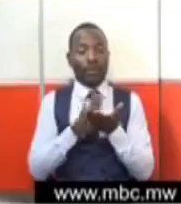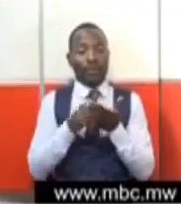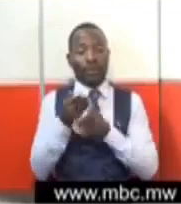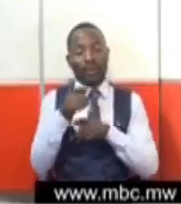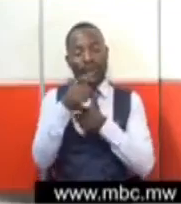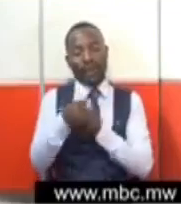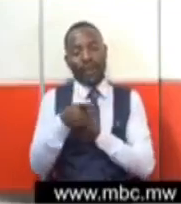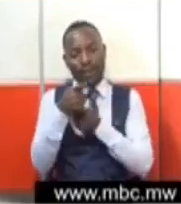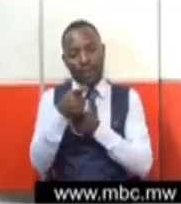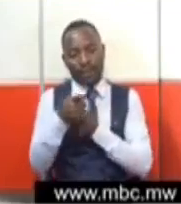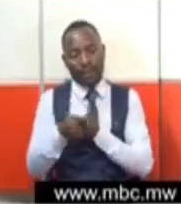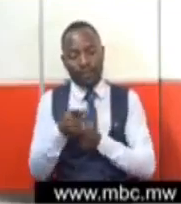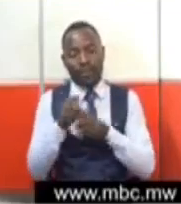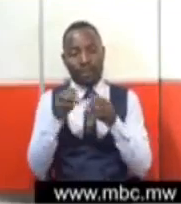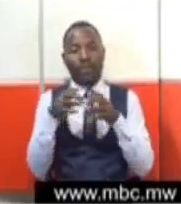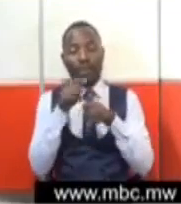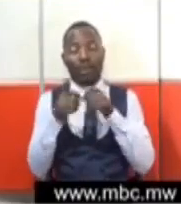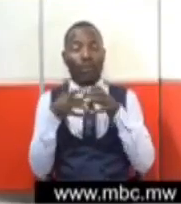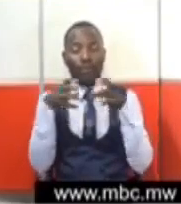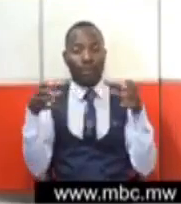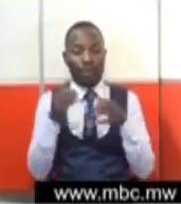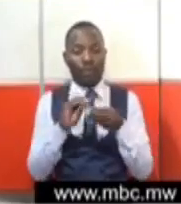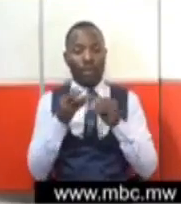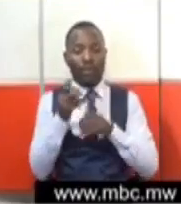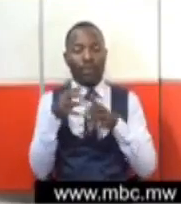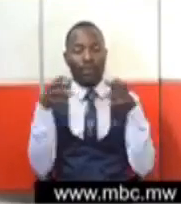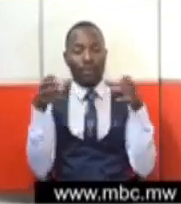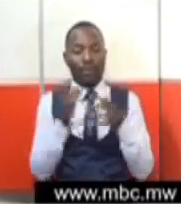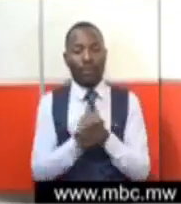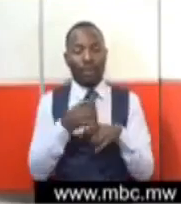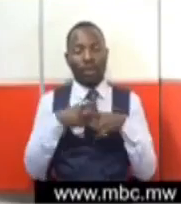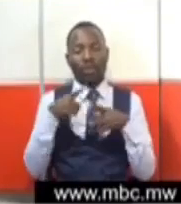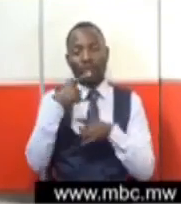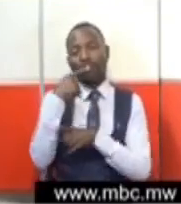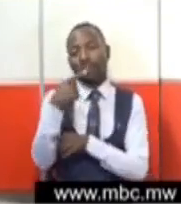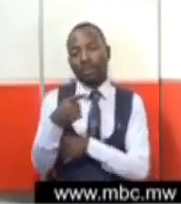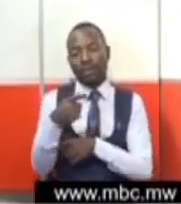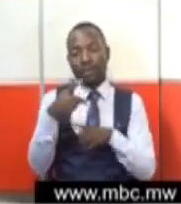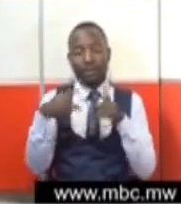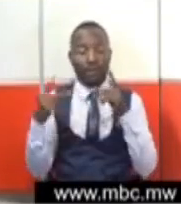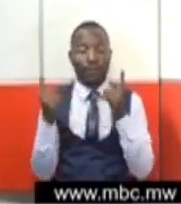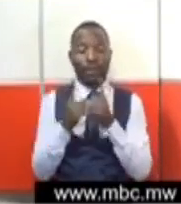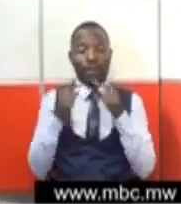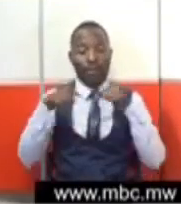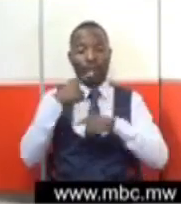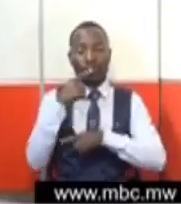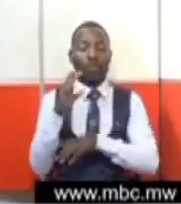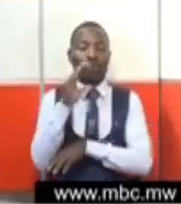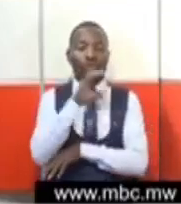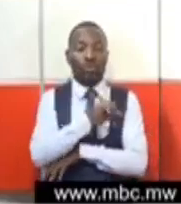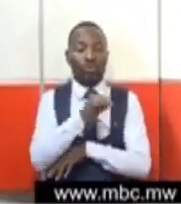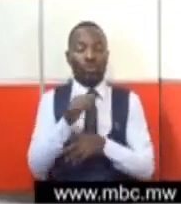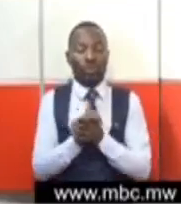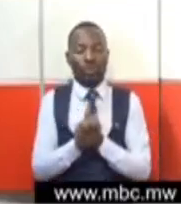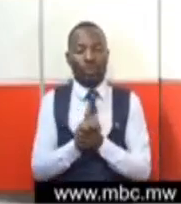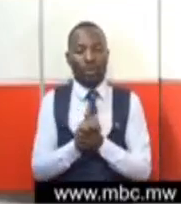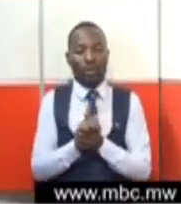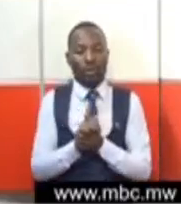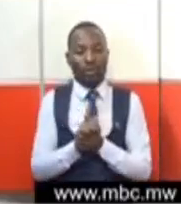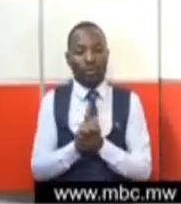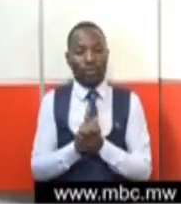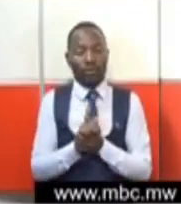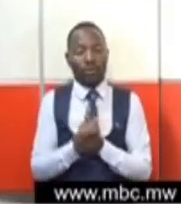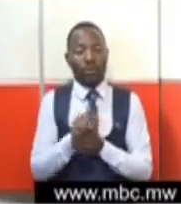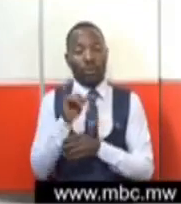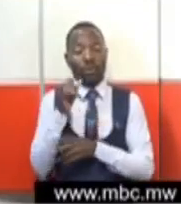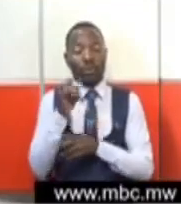farmers are able to yield more milk and make more money. However, the challenge we are facing is scarcity of soybeans, which is farmed